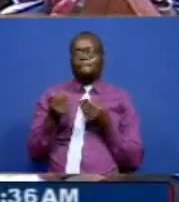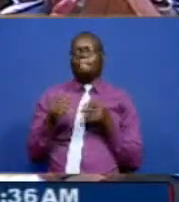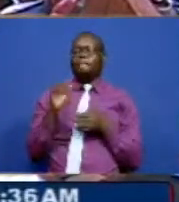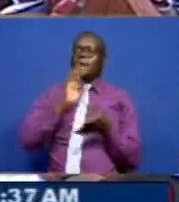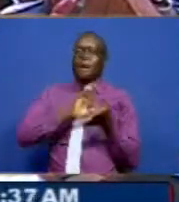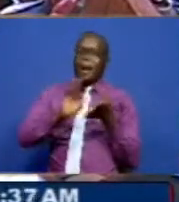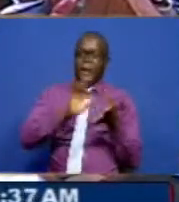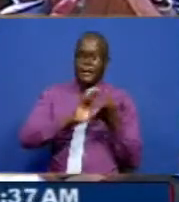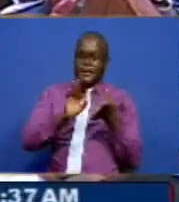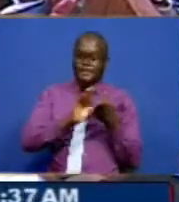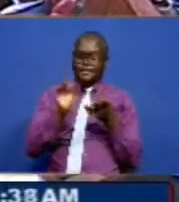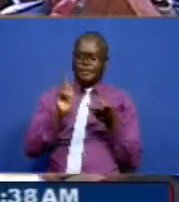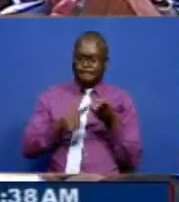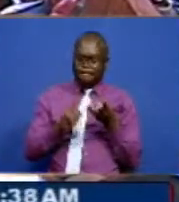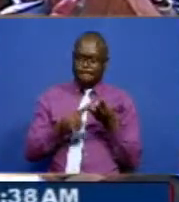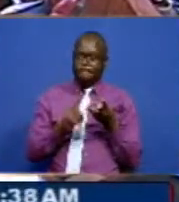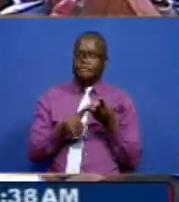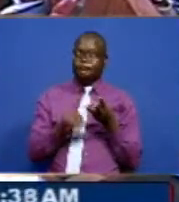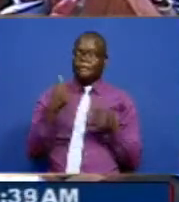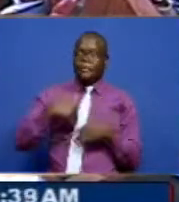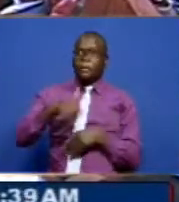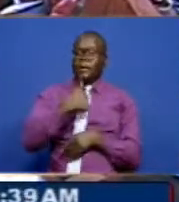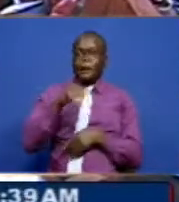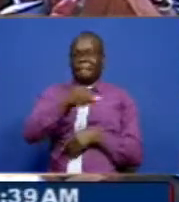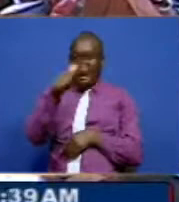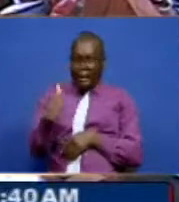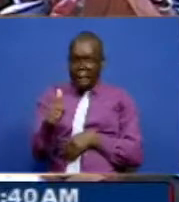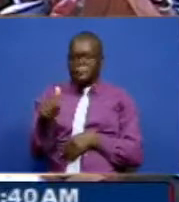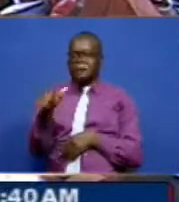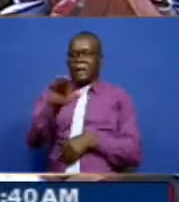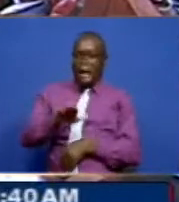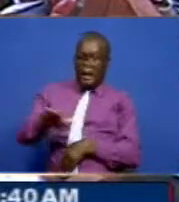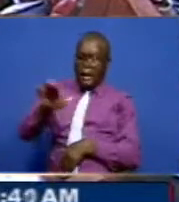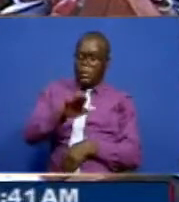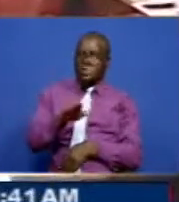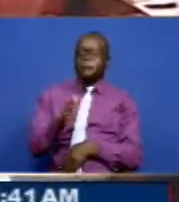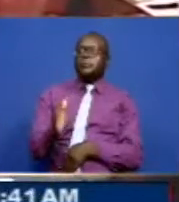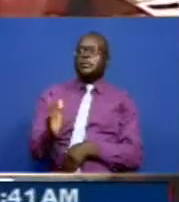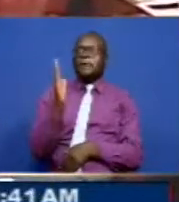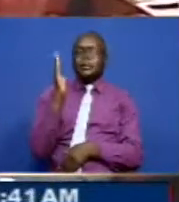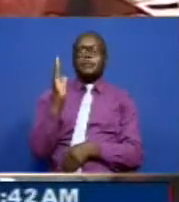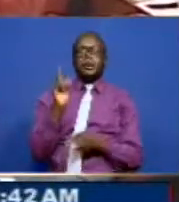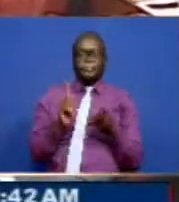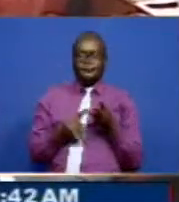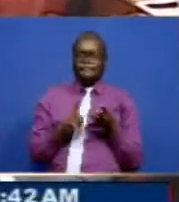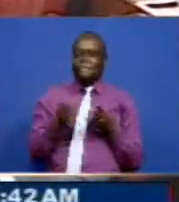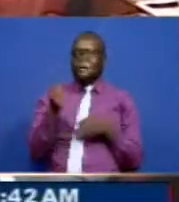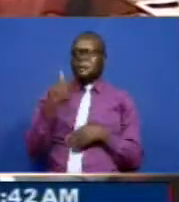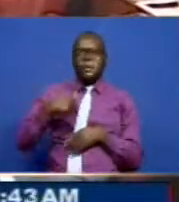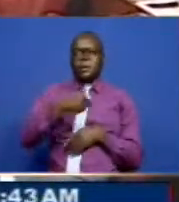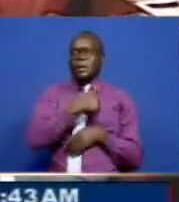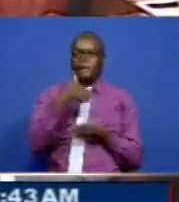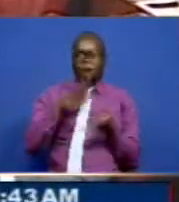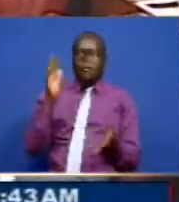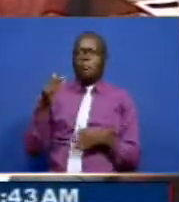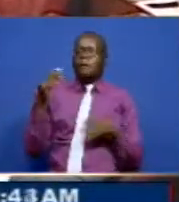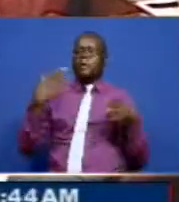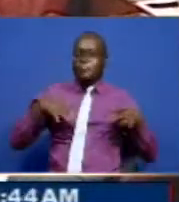clerk, and we have others around, Sergeant at Arms. So we are quite a number. Thank